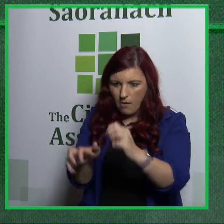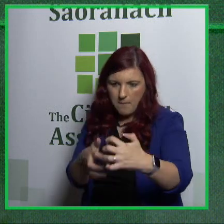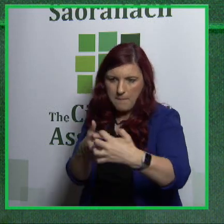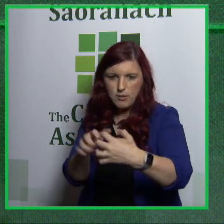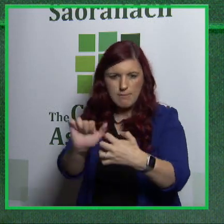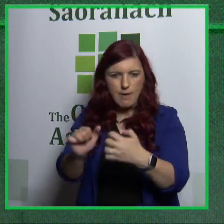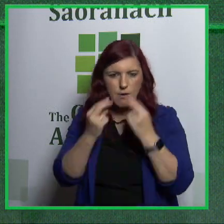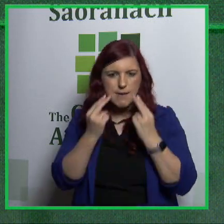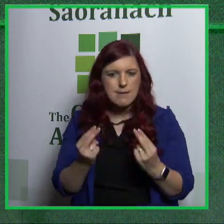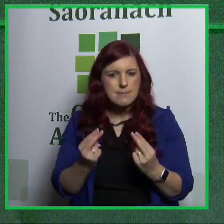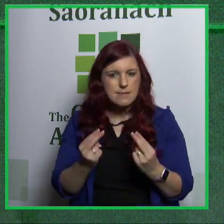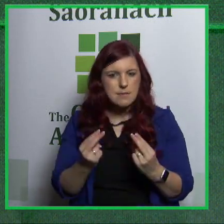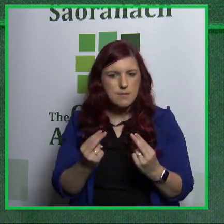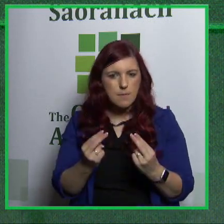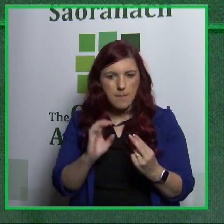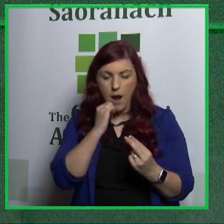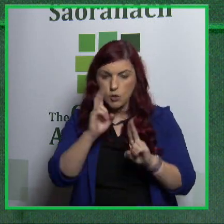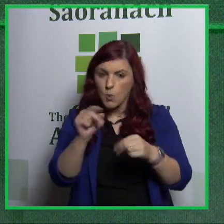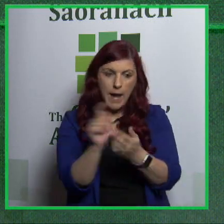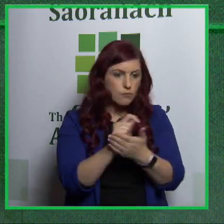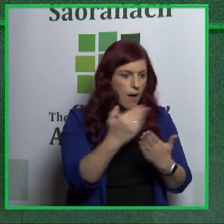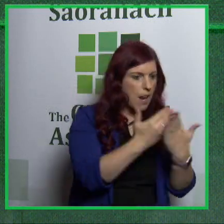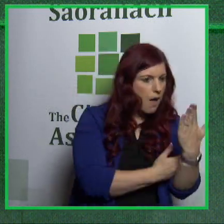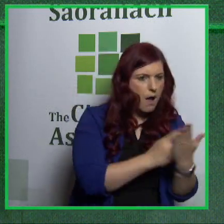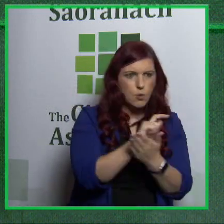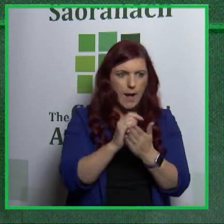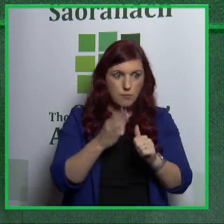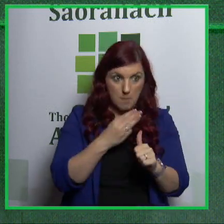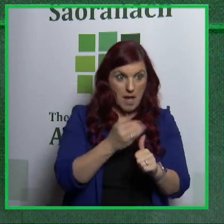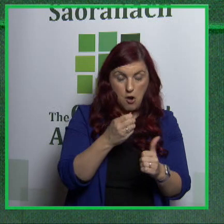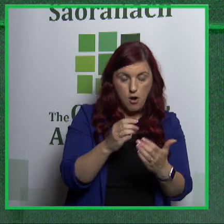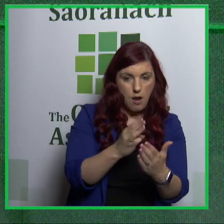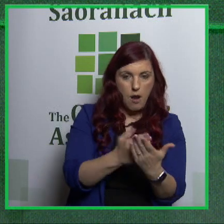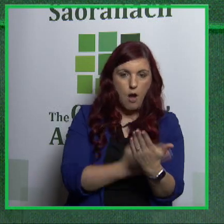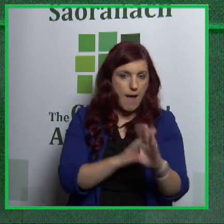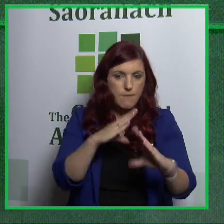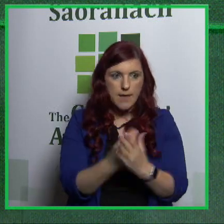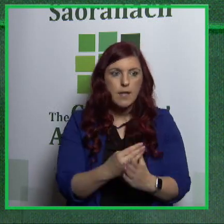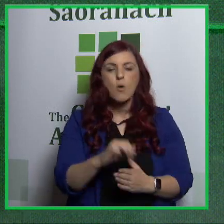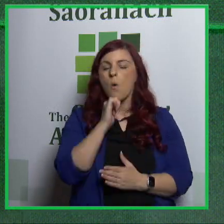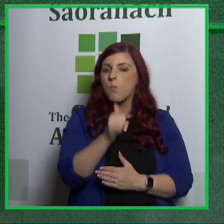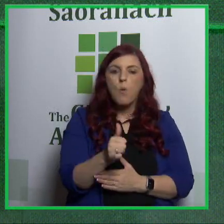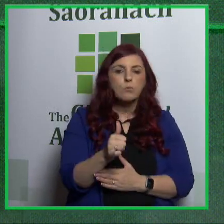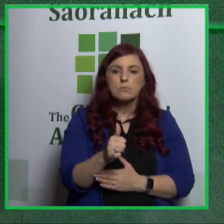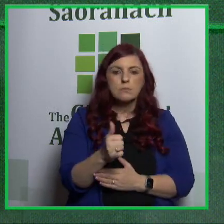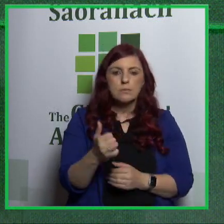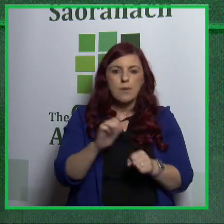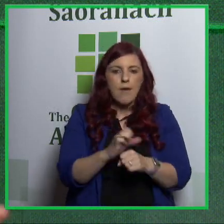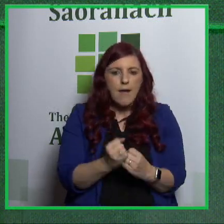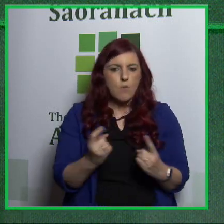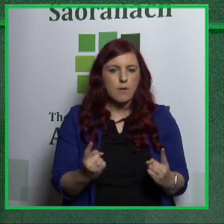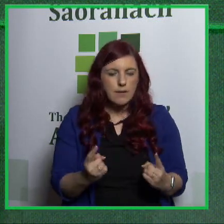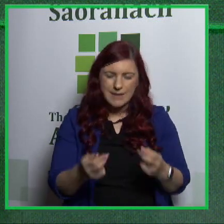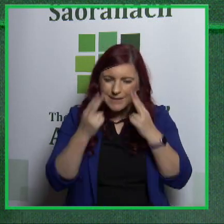because you can write a bill, you can write a law, and it's not going to cover everybody. There will be somebody in that outlying system. There has